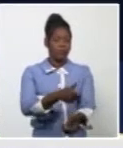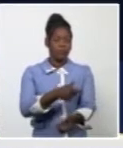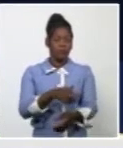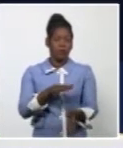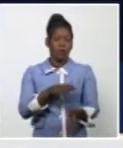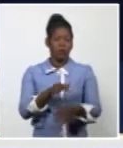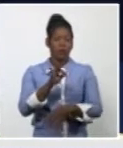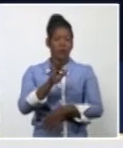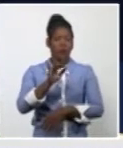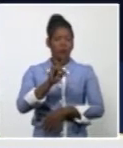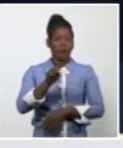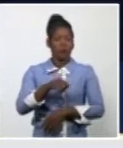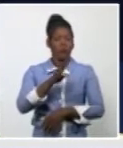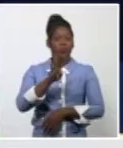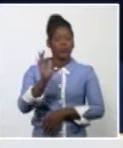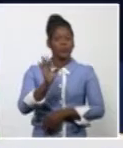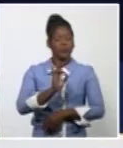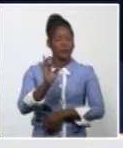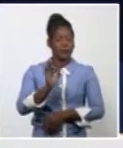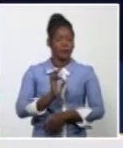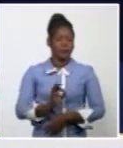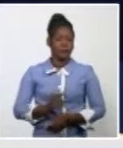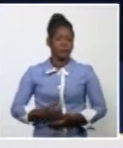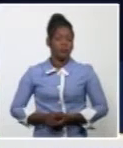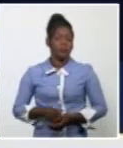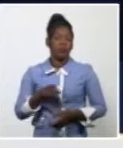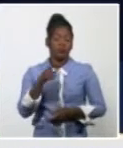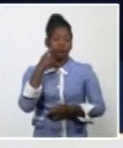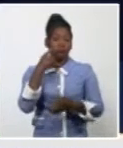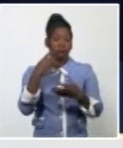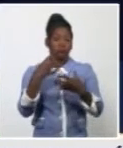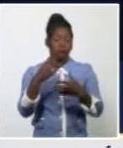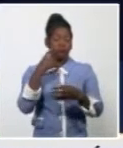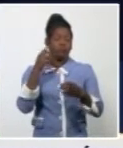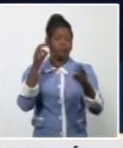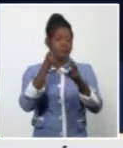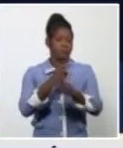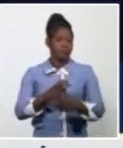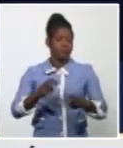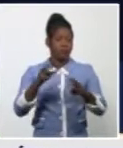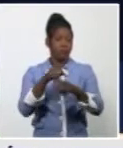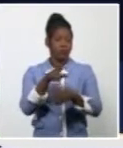contacts of confirmed cases for 89.4%.